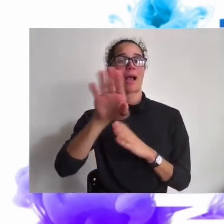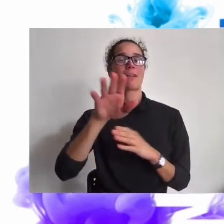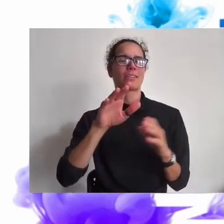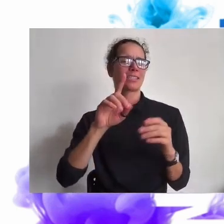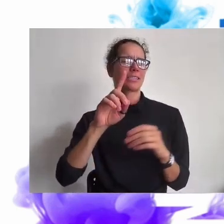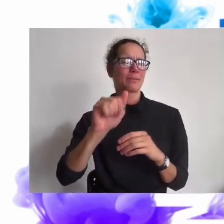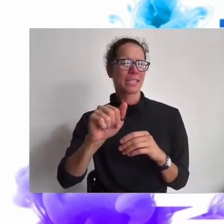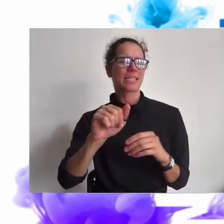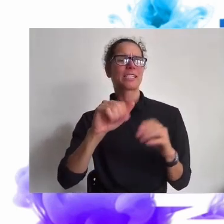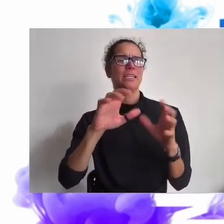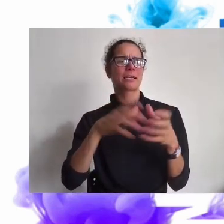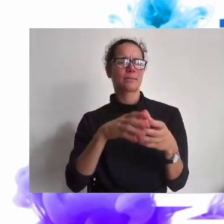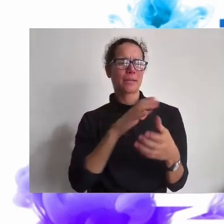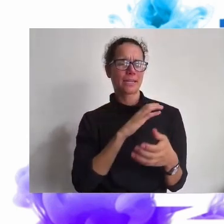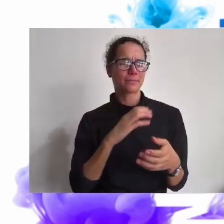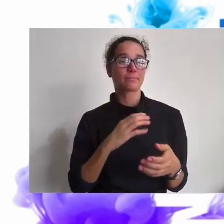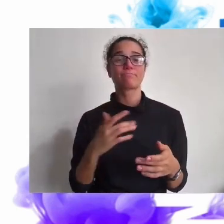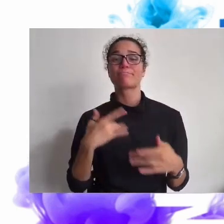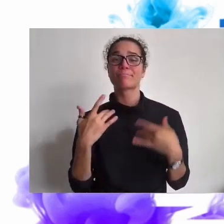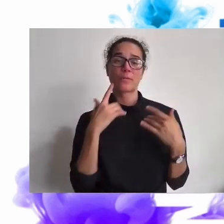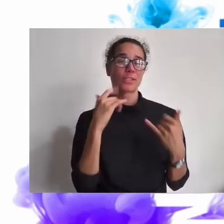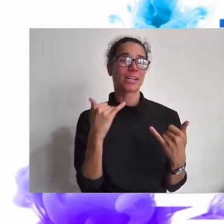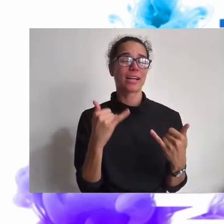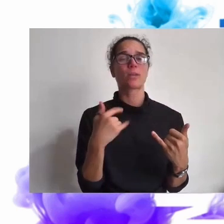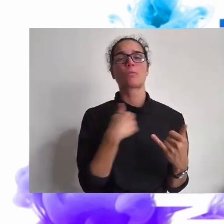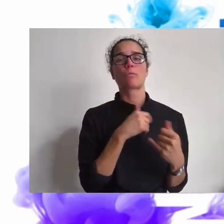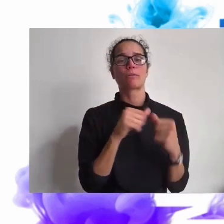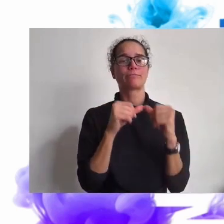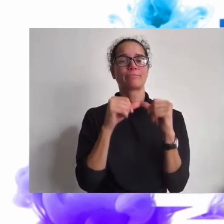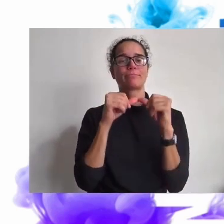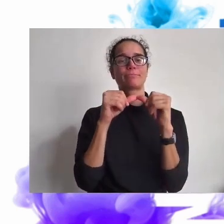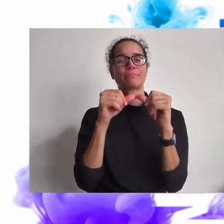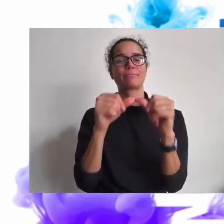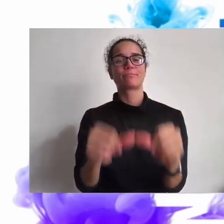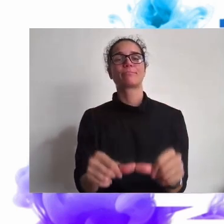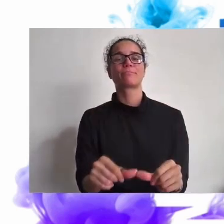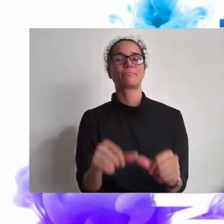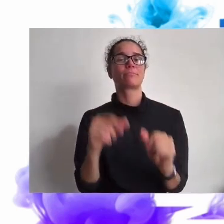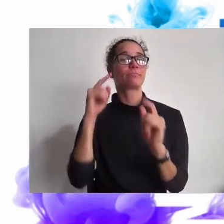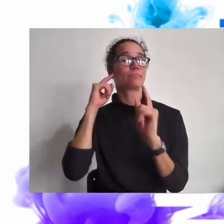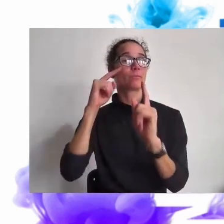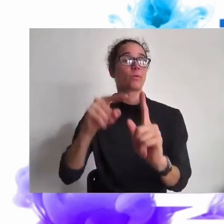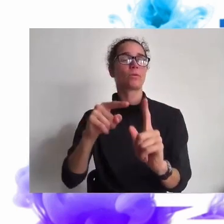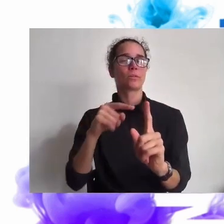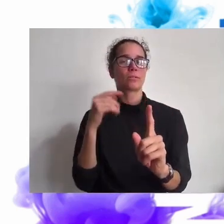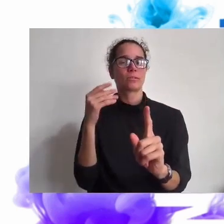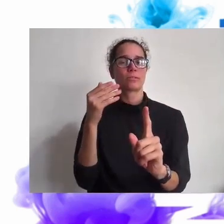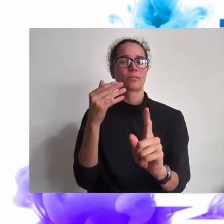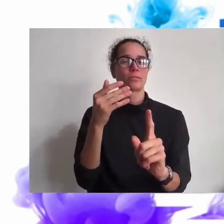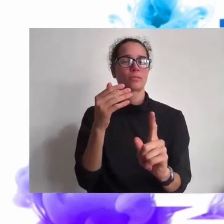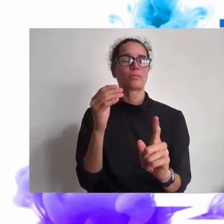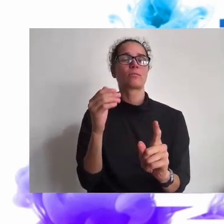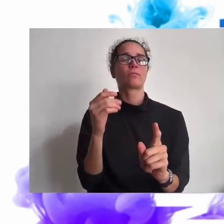for today's event, and we're going to move towards our respective panel.